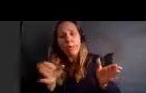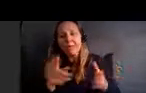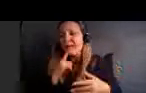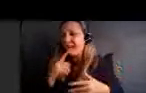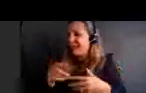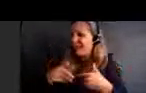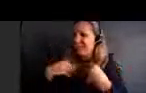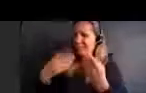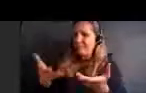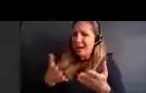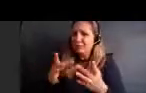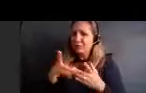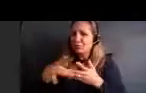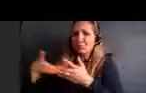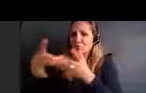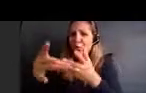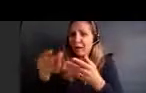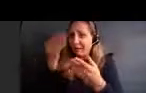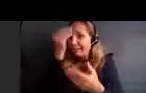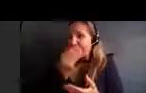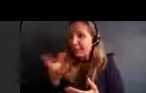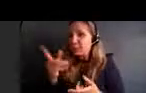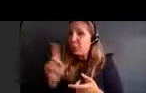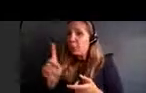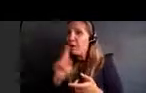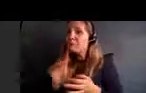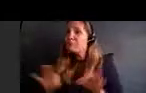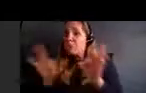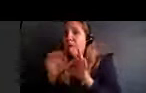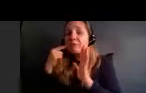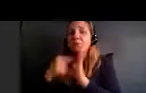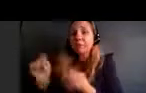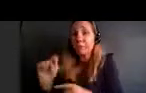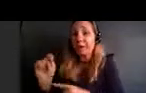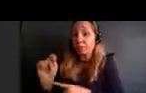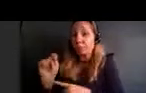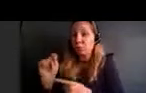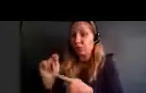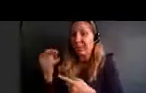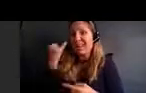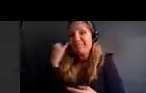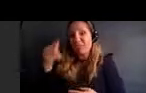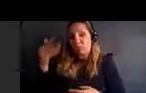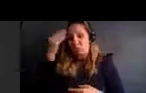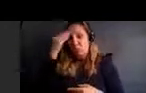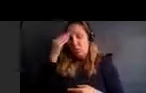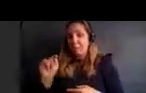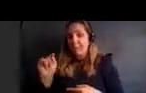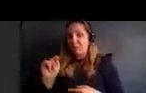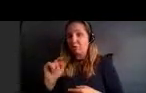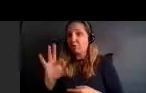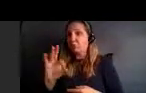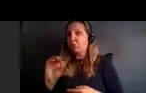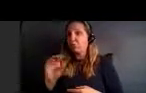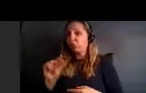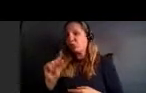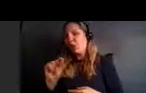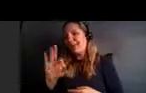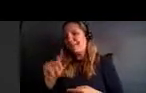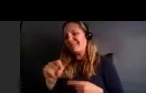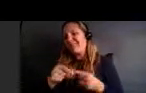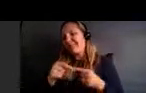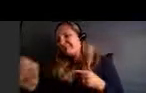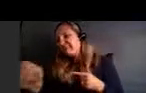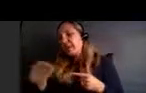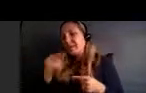Let them know where some of the key features are. If you know that the washroom is, say, 20 feet ahead of you, let them know, hey,